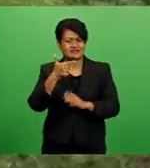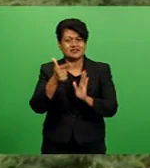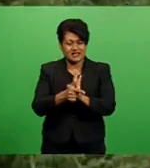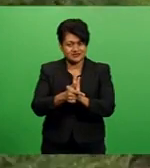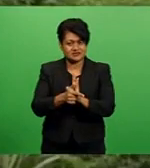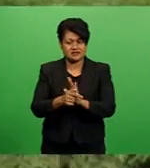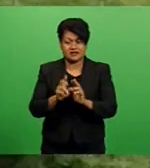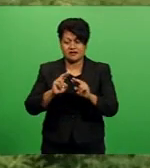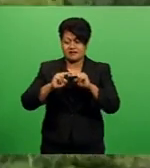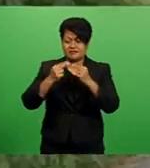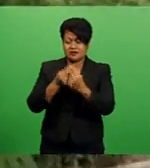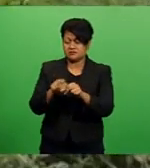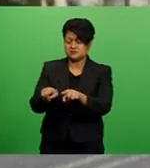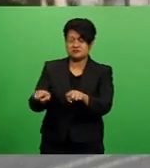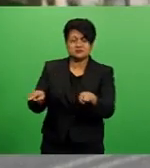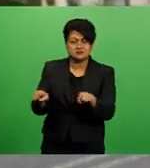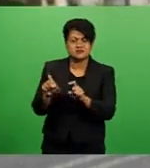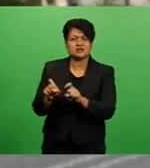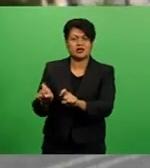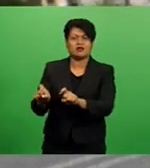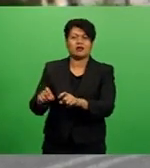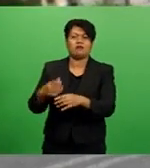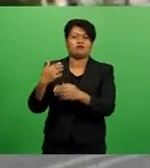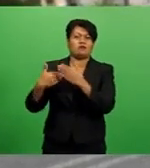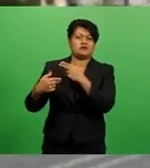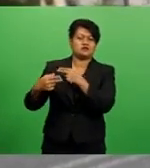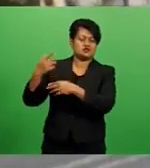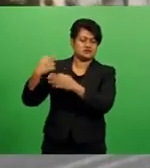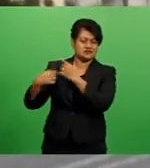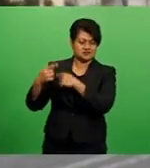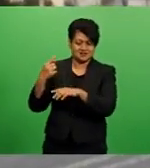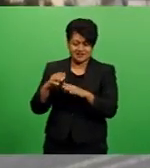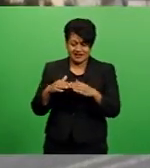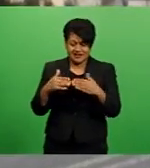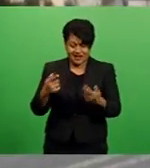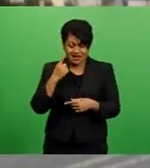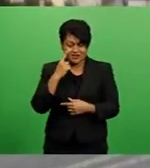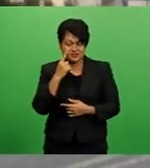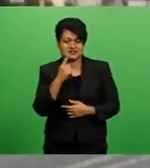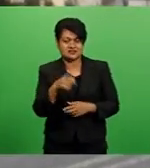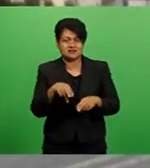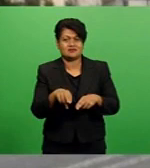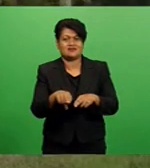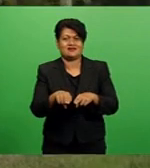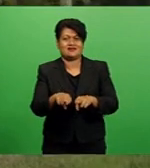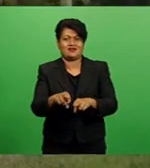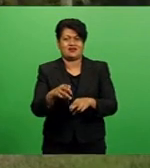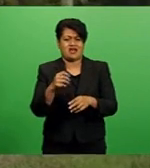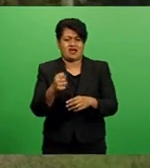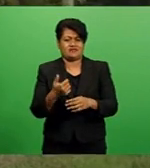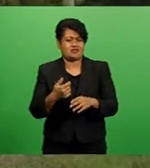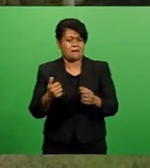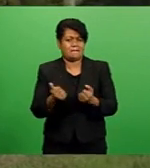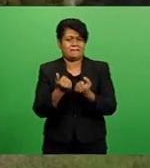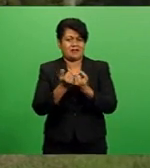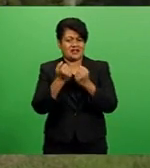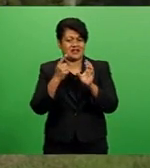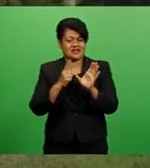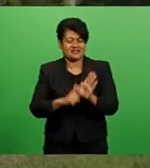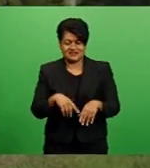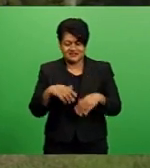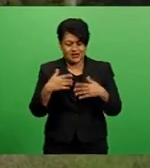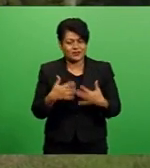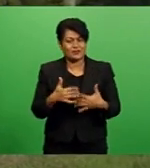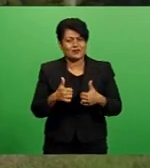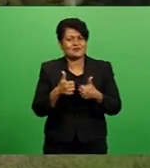Families have lived there for generations, and for some, seeing the road tar-sealed after 3 decades is something they're still